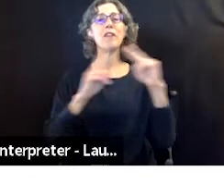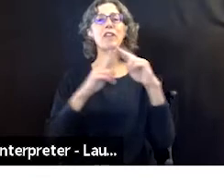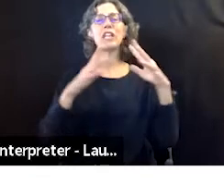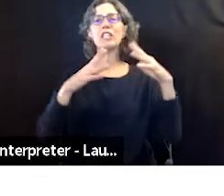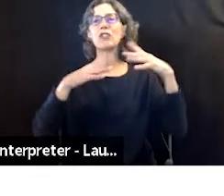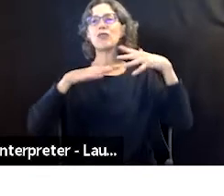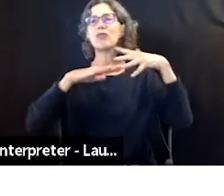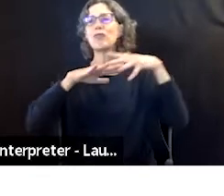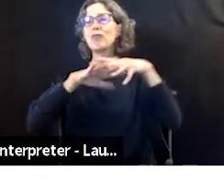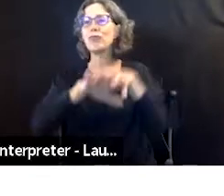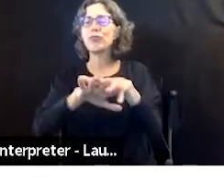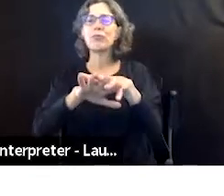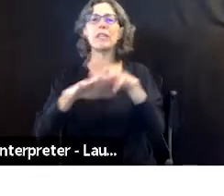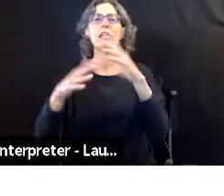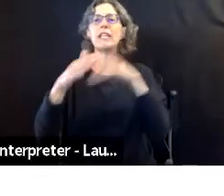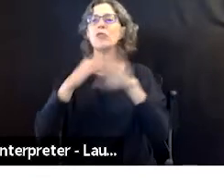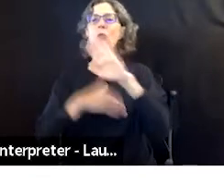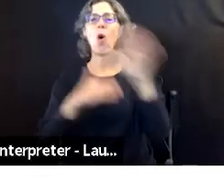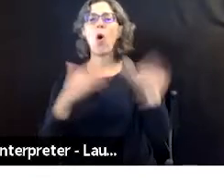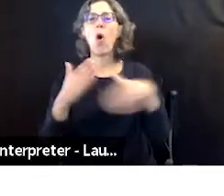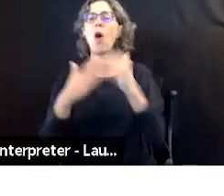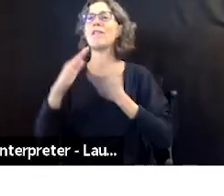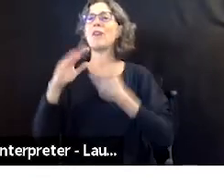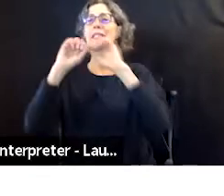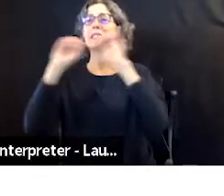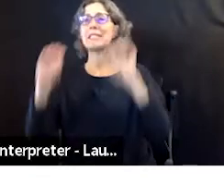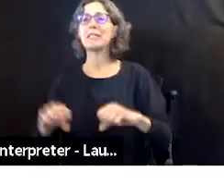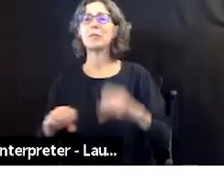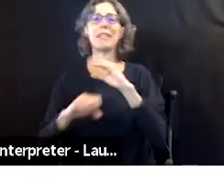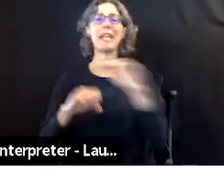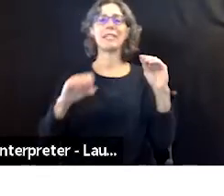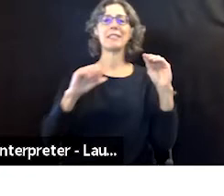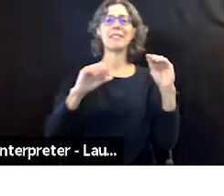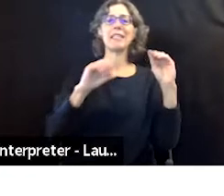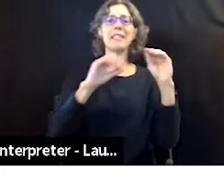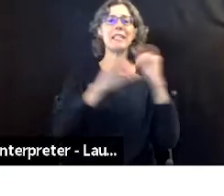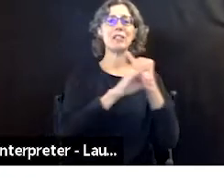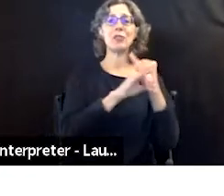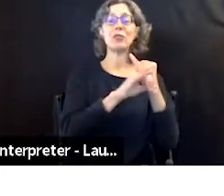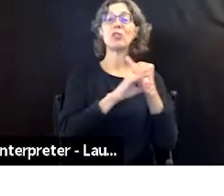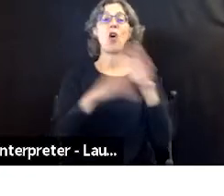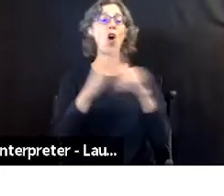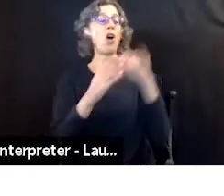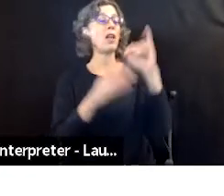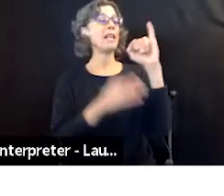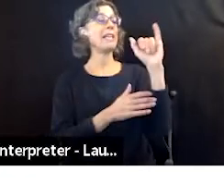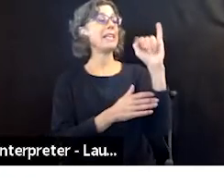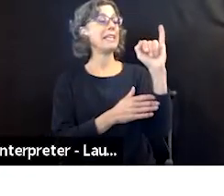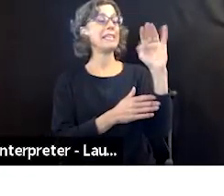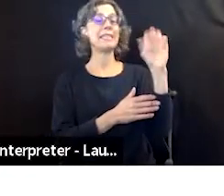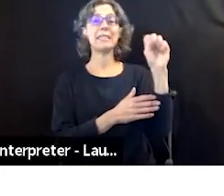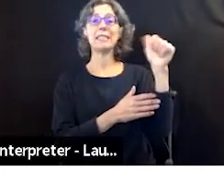all of our systems and institutions. And like all isms, ableism causes ongoing